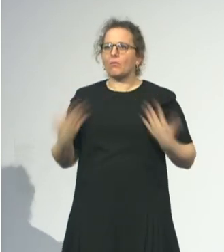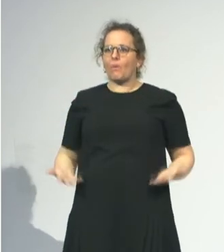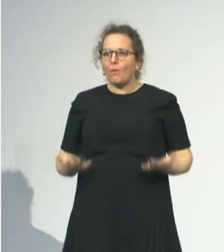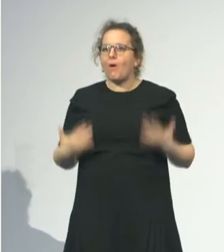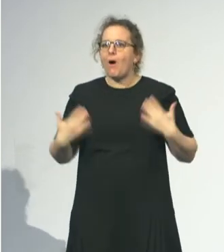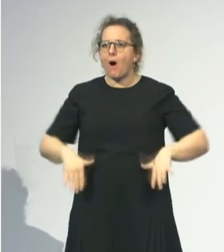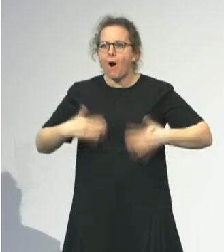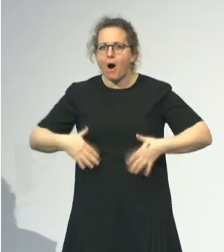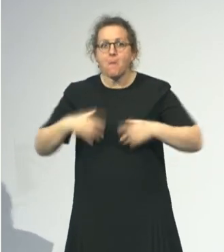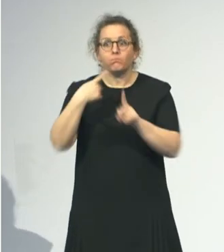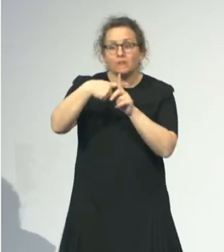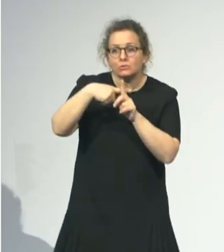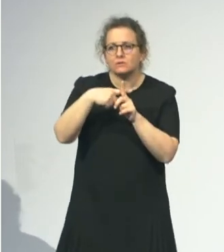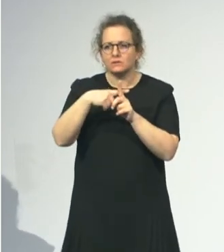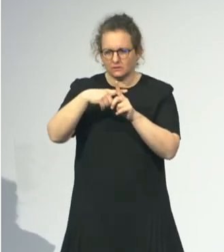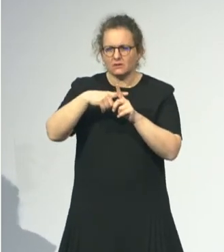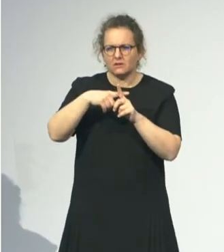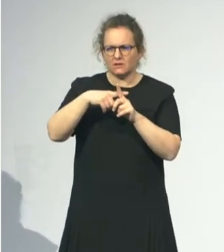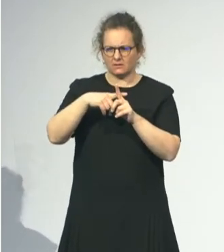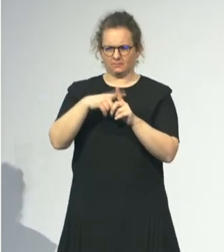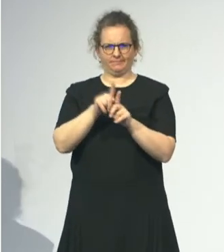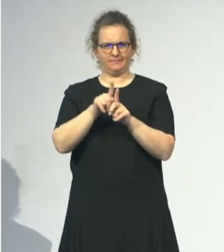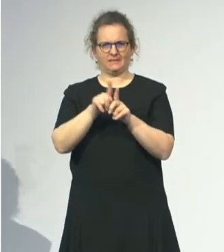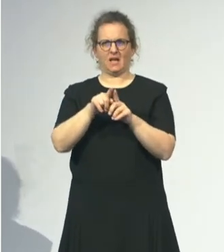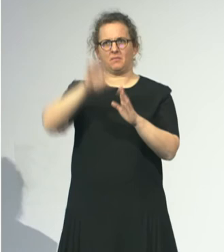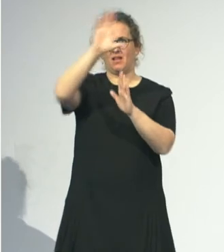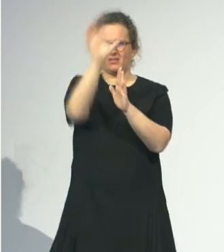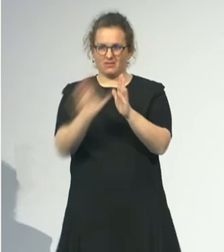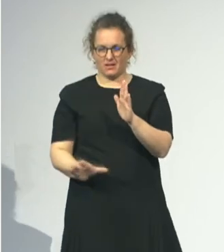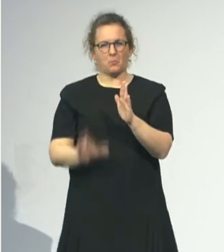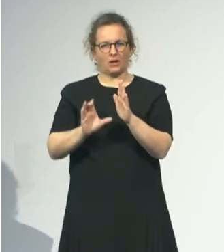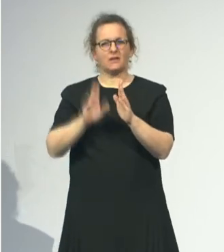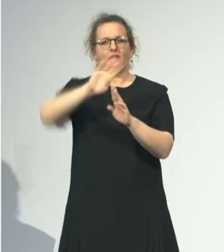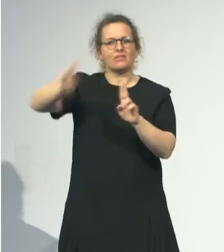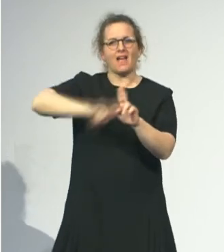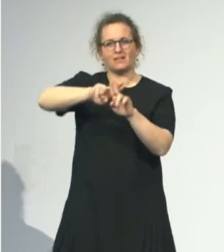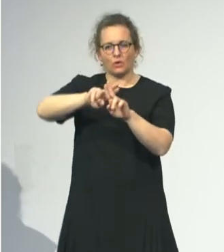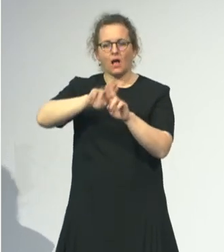I know it was because you recognized us. And after many things happened,